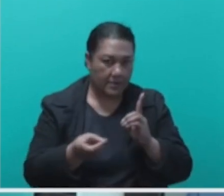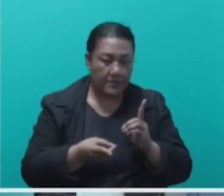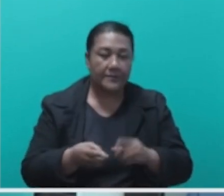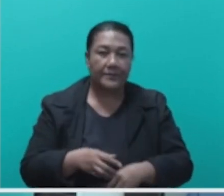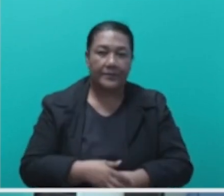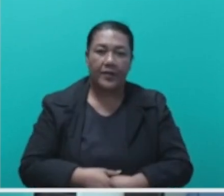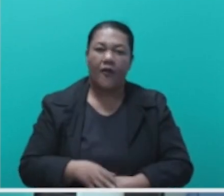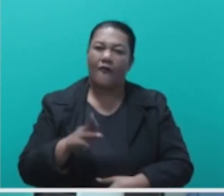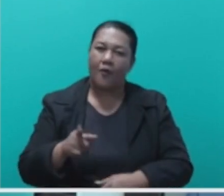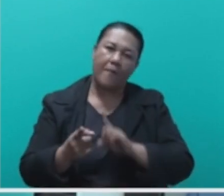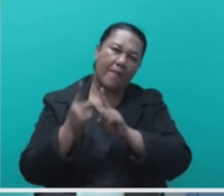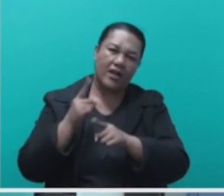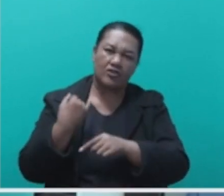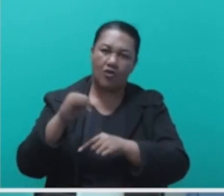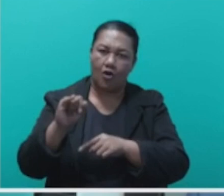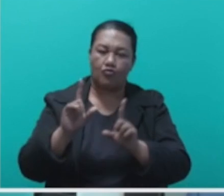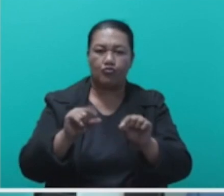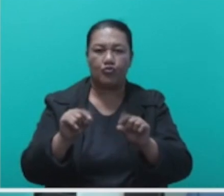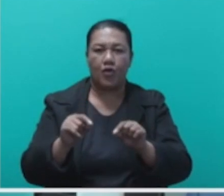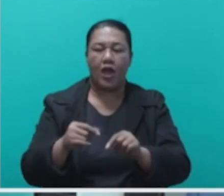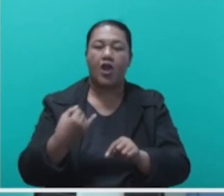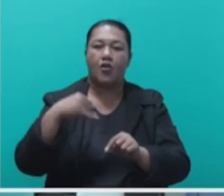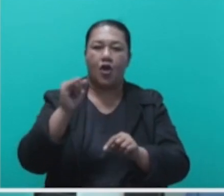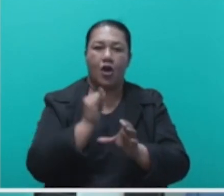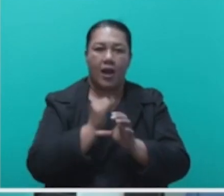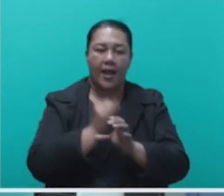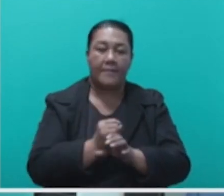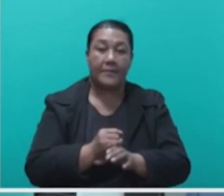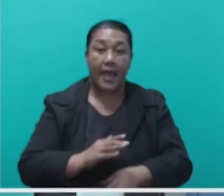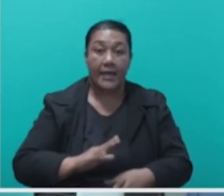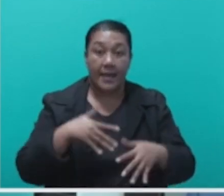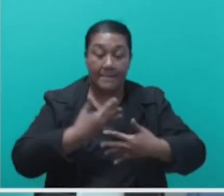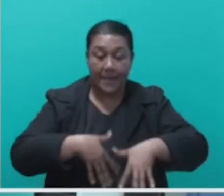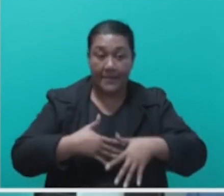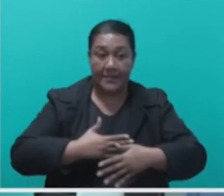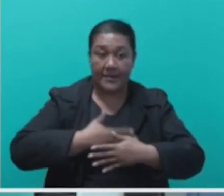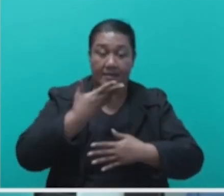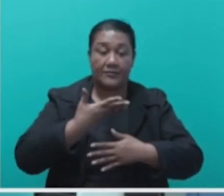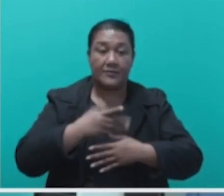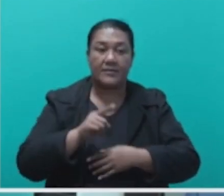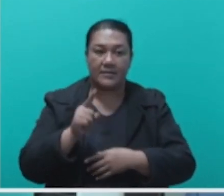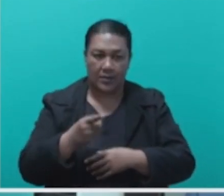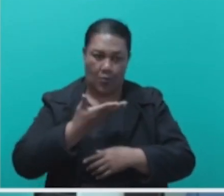past wrongdoing and crime. The public interest demands this.